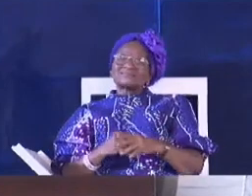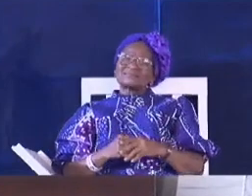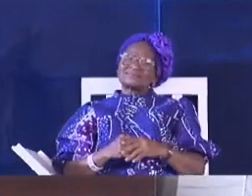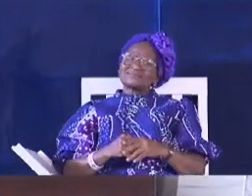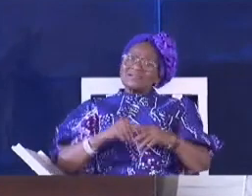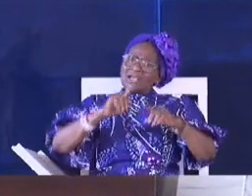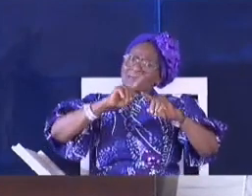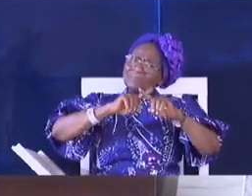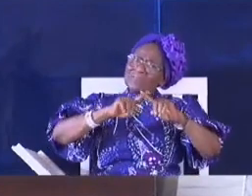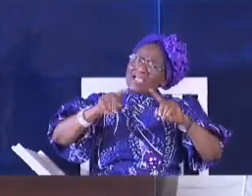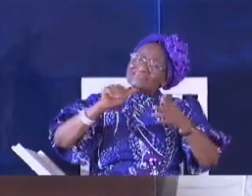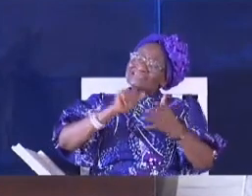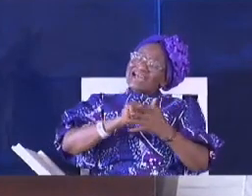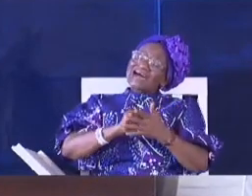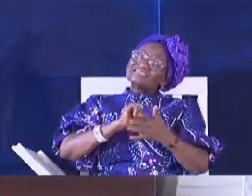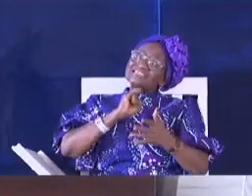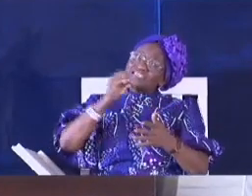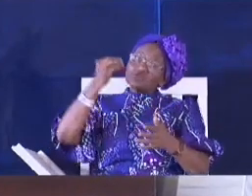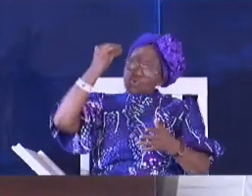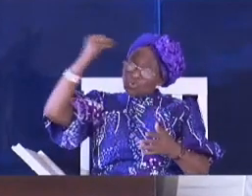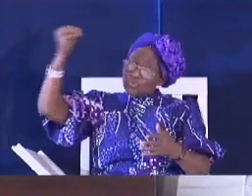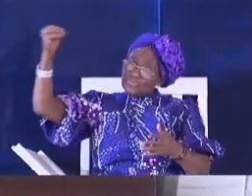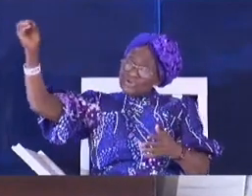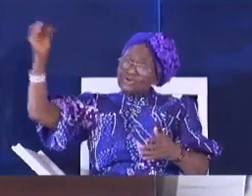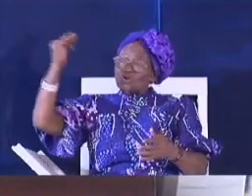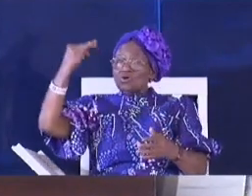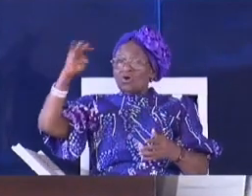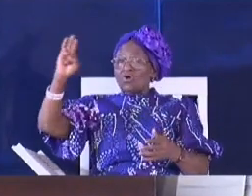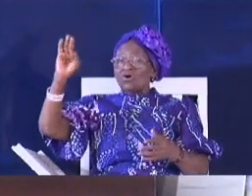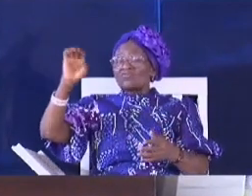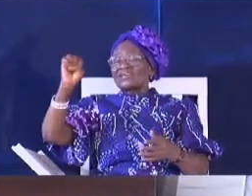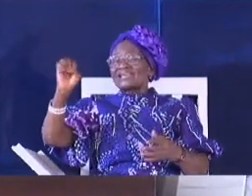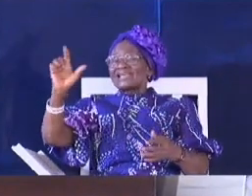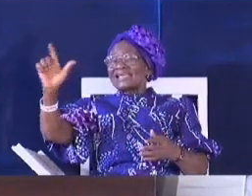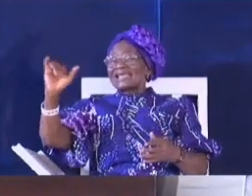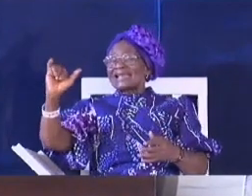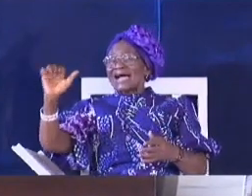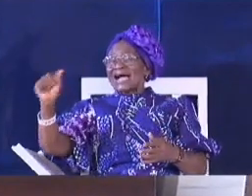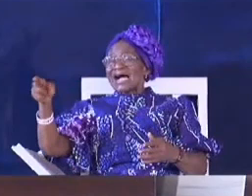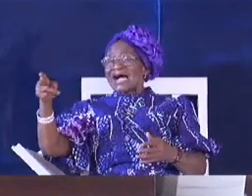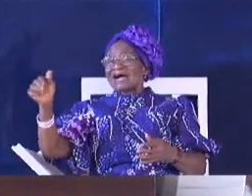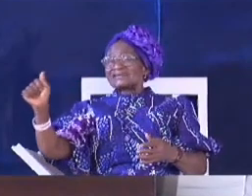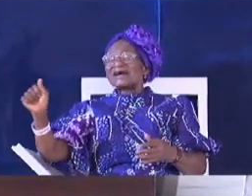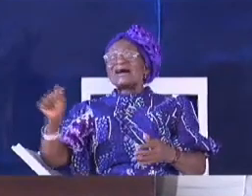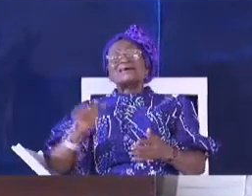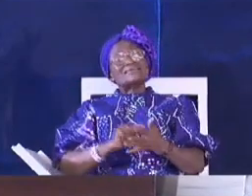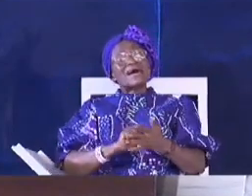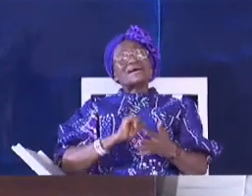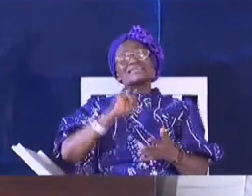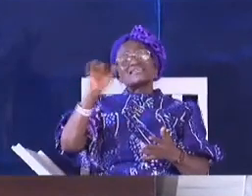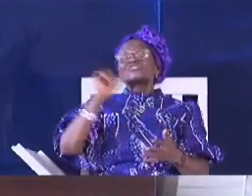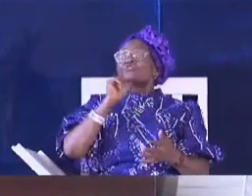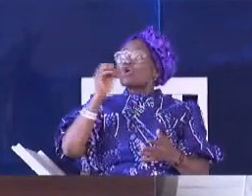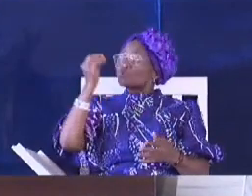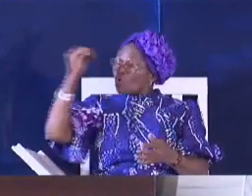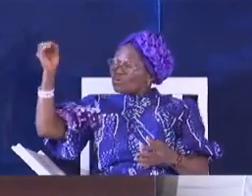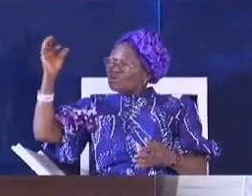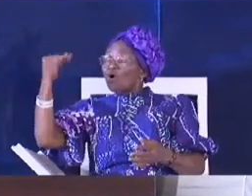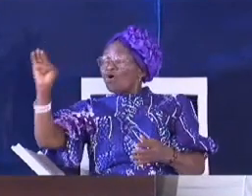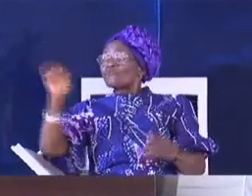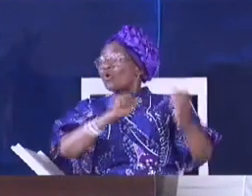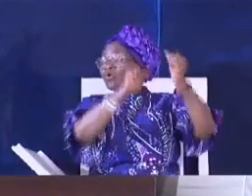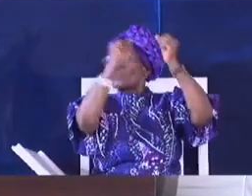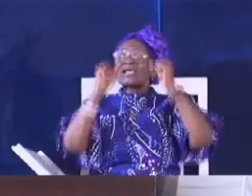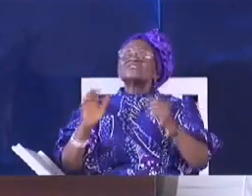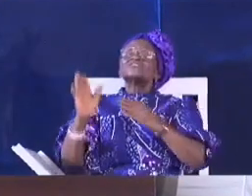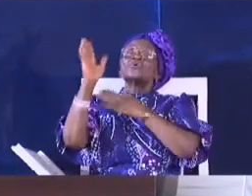But that's the opinion of Elijah. That's not the opinion of the Almighty God. That's not the opinion of